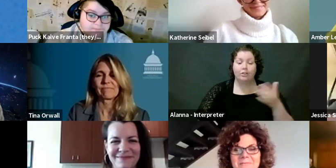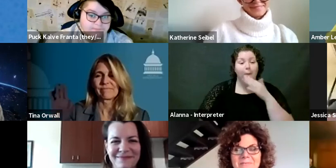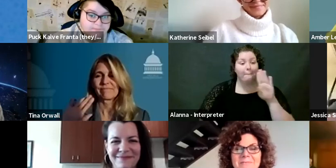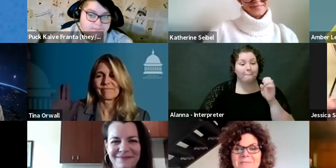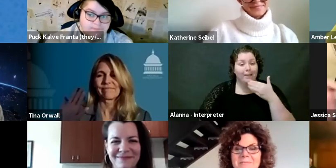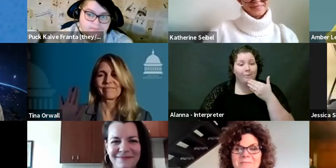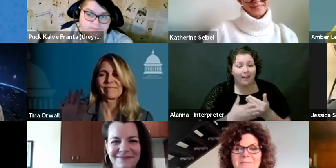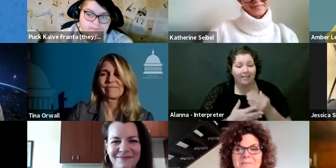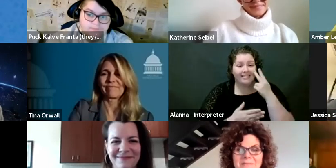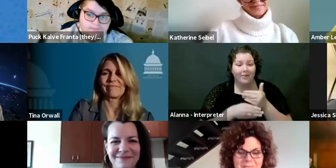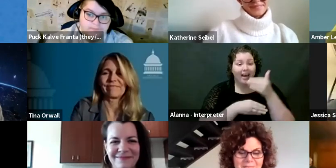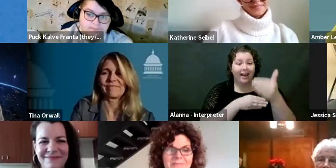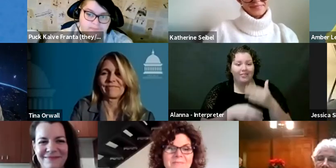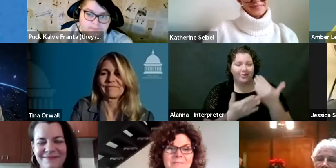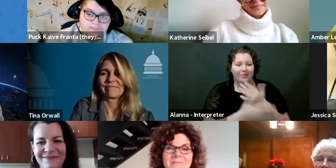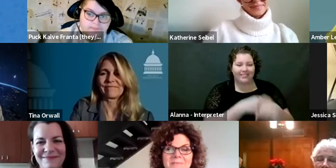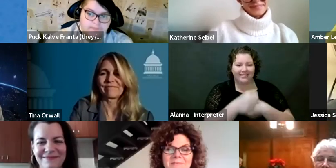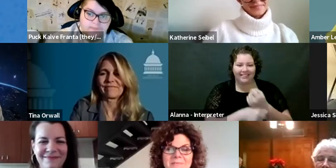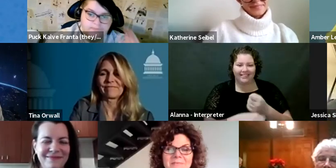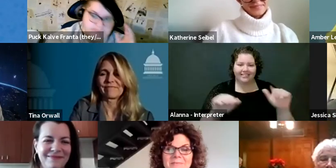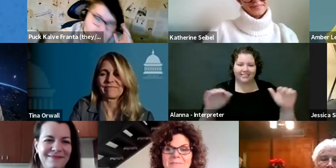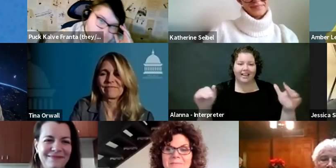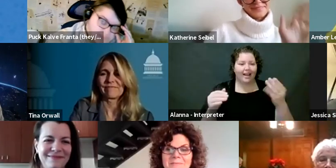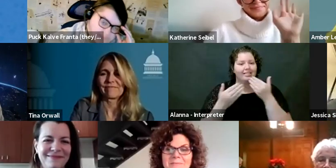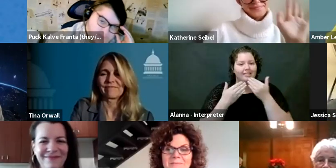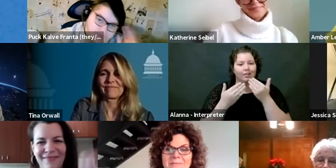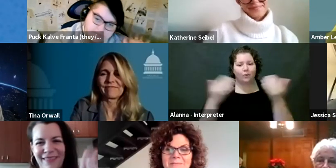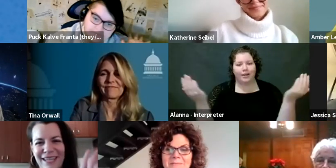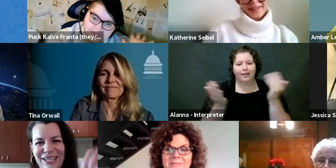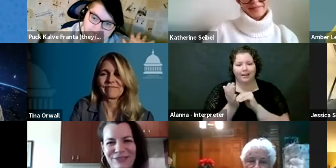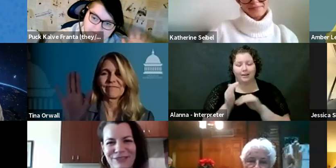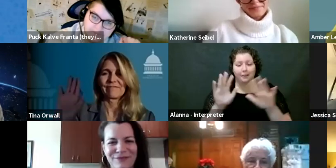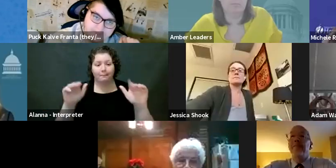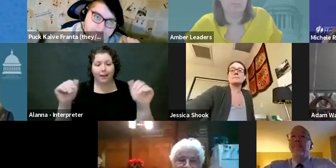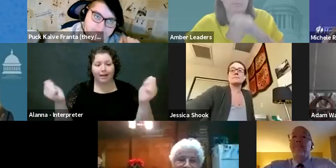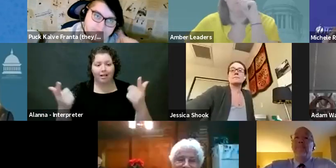you after the New Year if we didn't see you before then. And thank you again. Bye, all. Thank you.